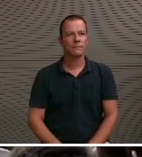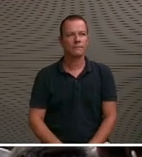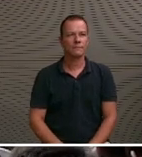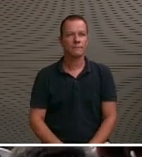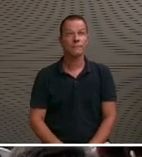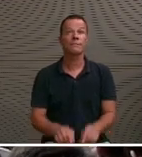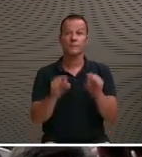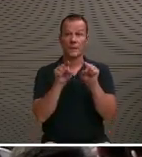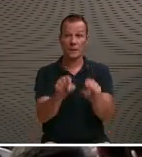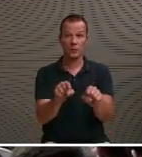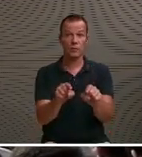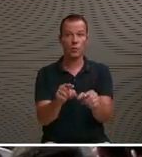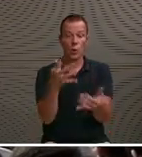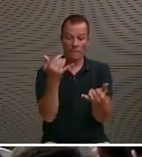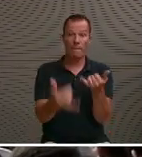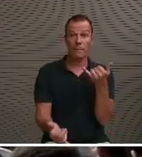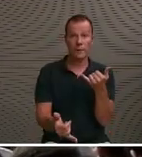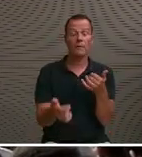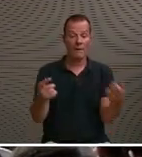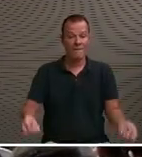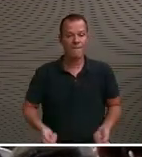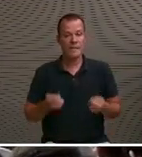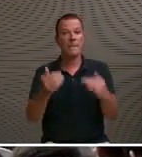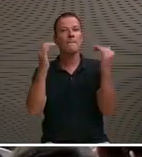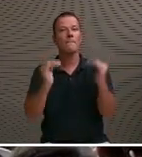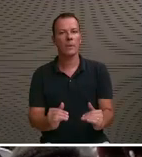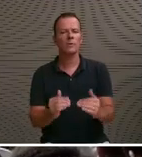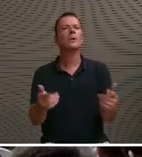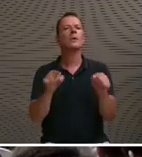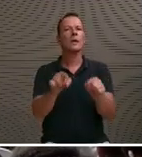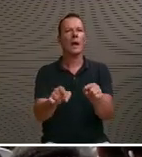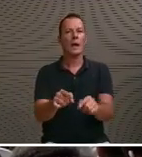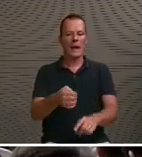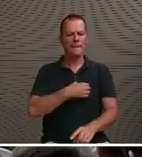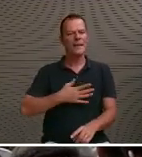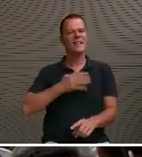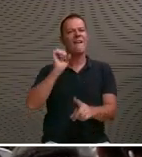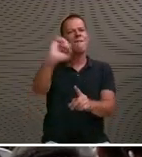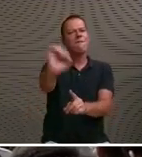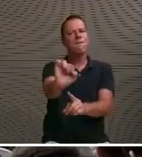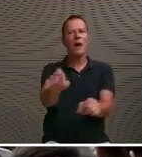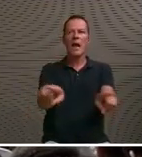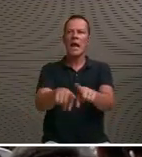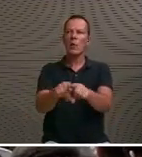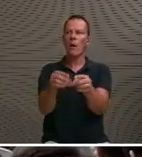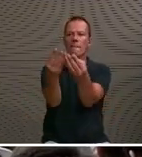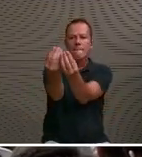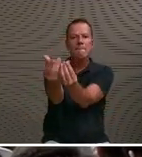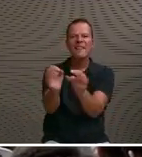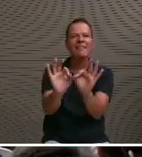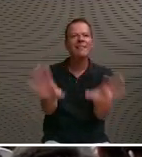The fourth thing, treat your plant as a product. So you minimize your CapEx by being